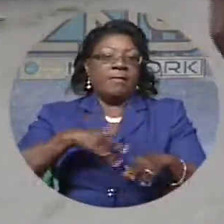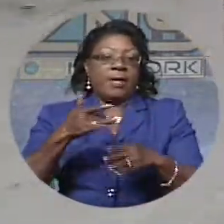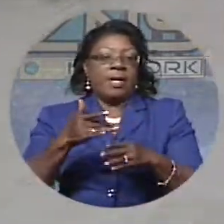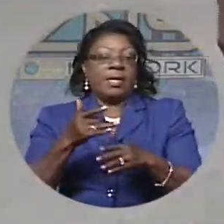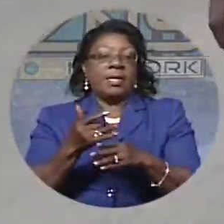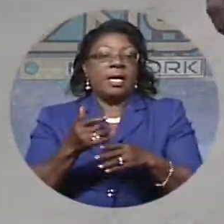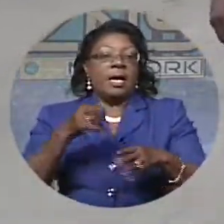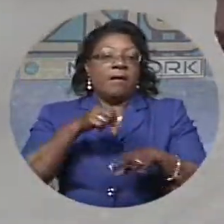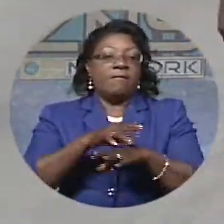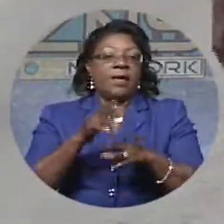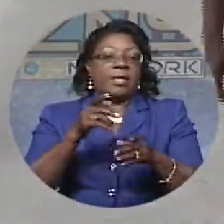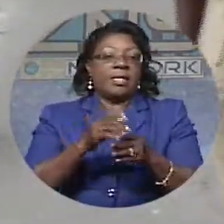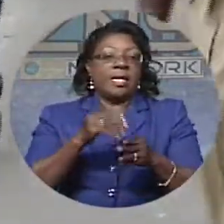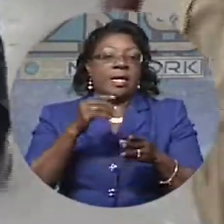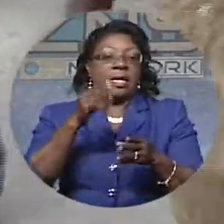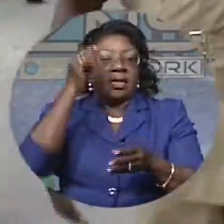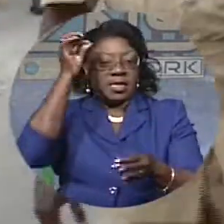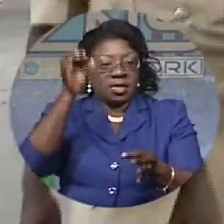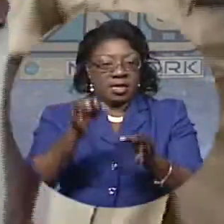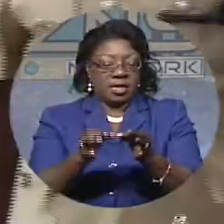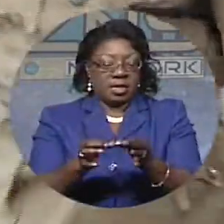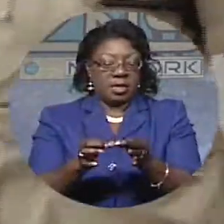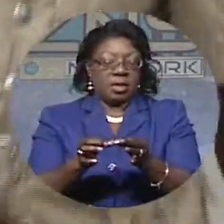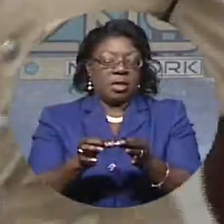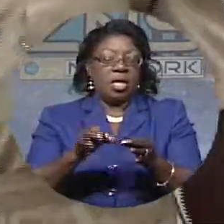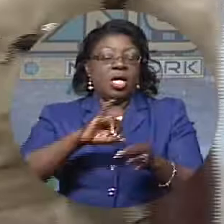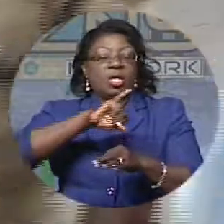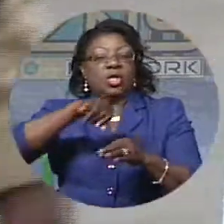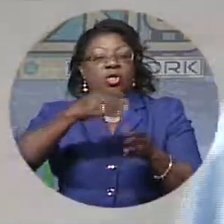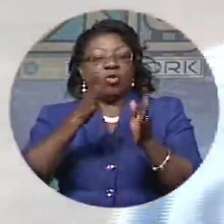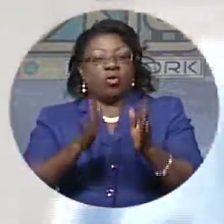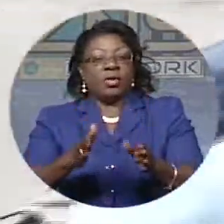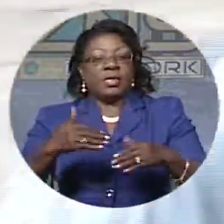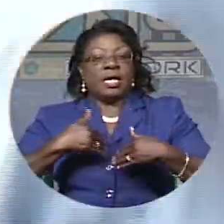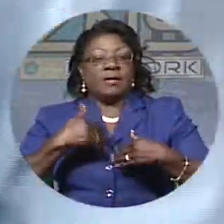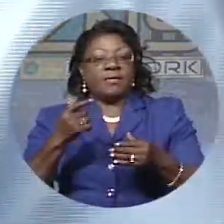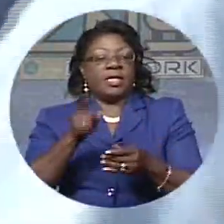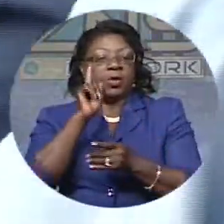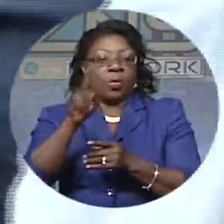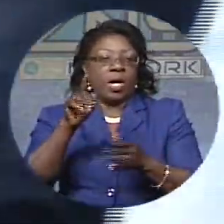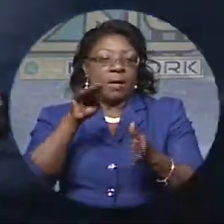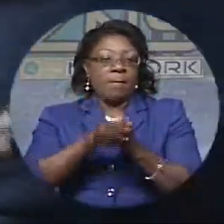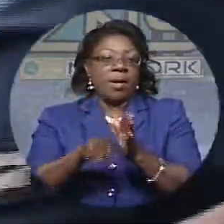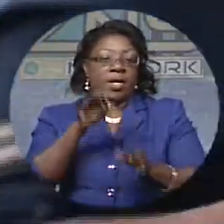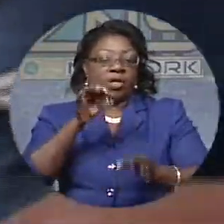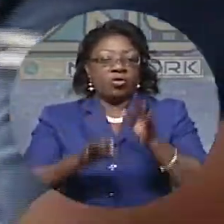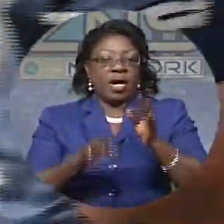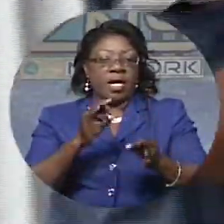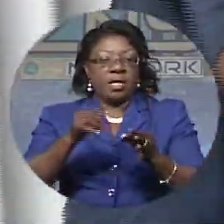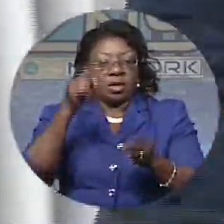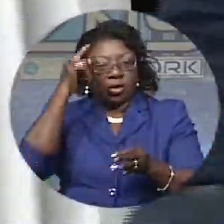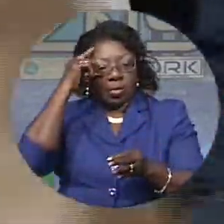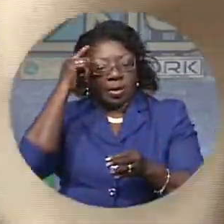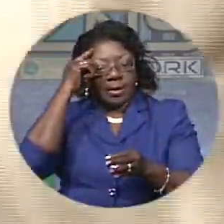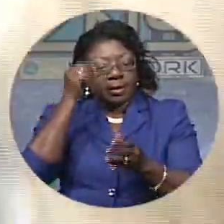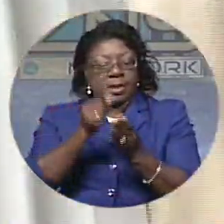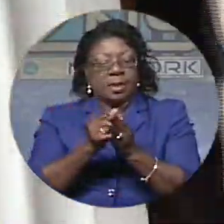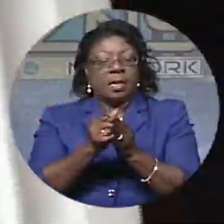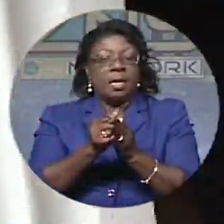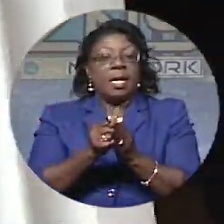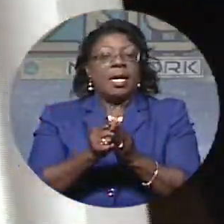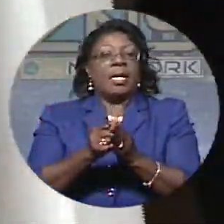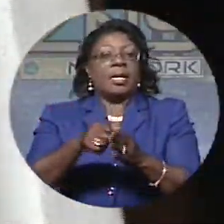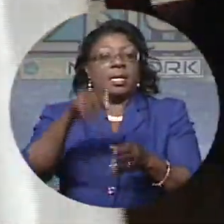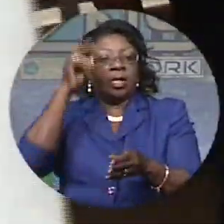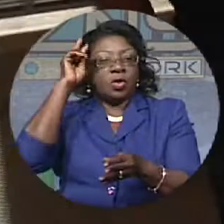for jurors. That will pave the way for jurors to begin deliberations and return a verdict after sitting through 4 months of testimony in the murder trial.